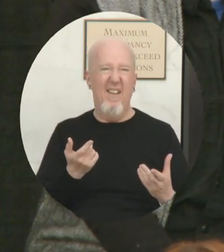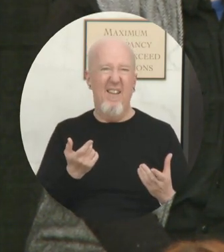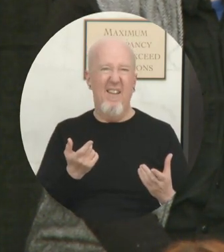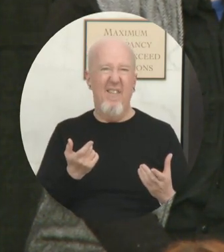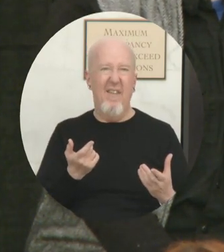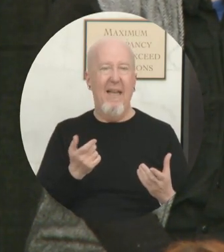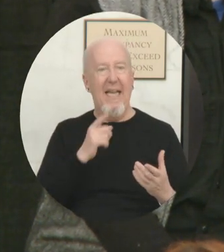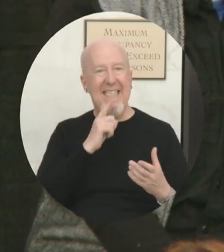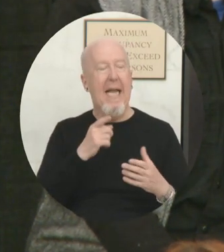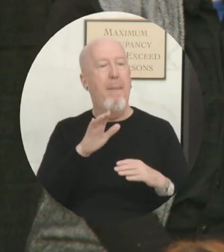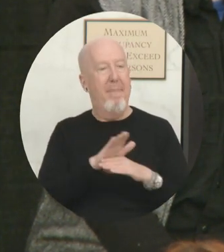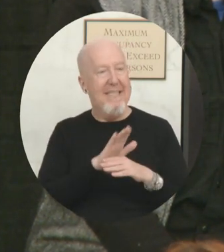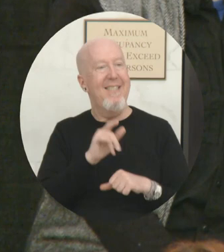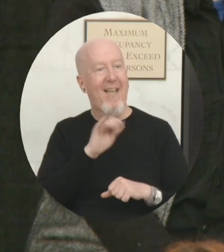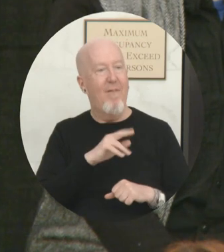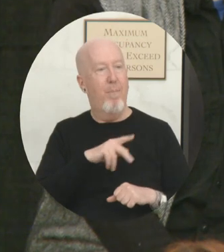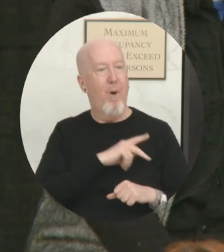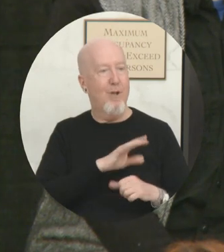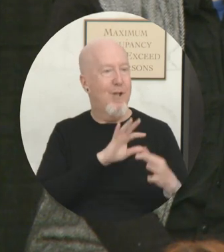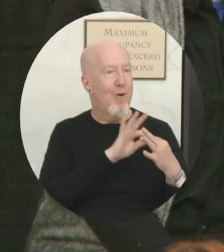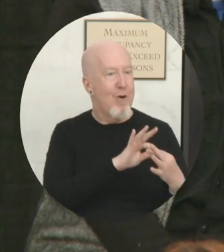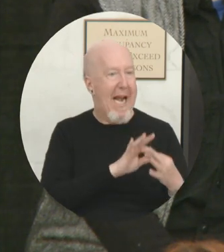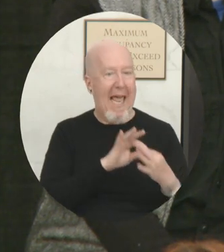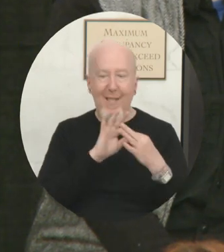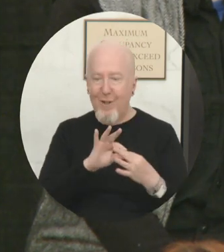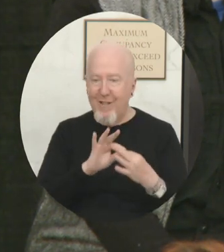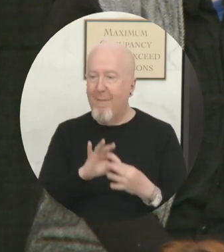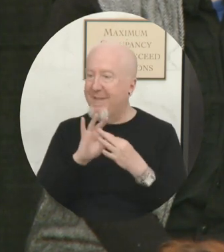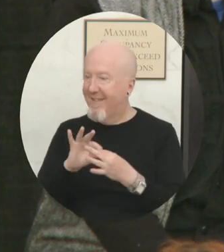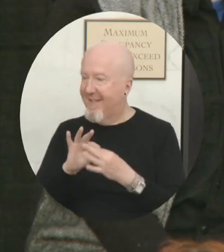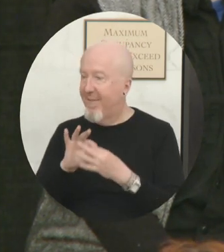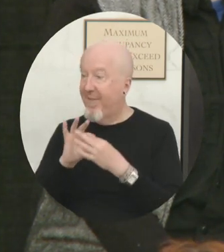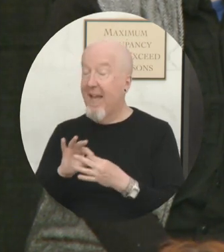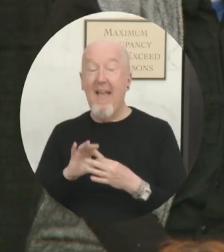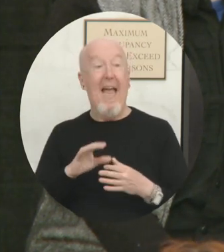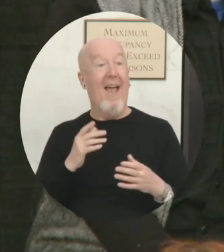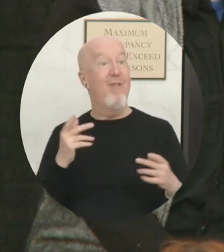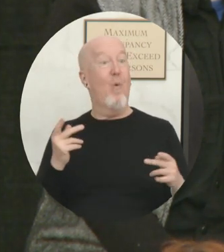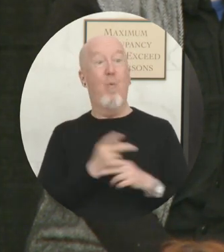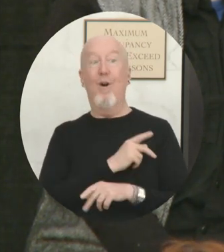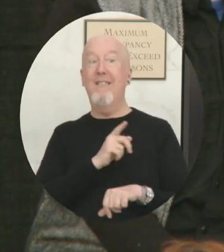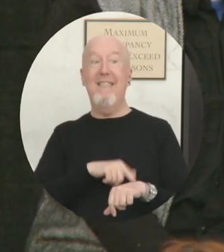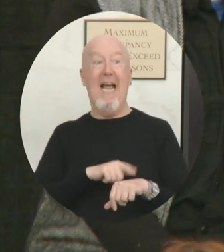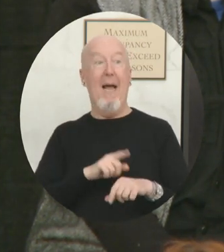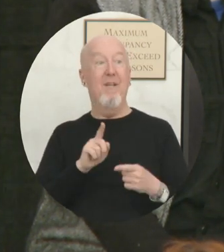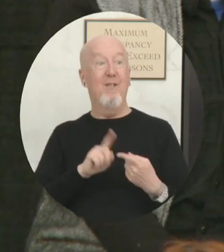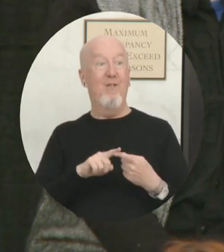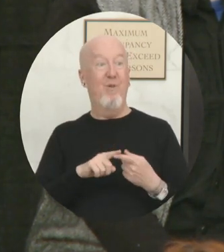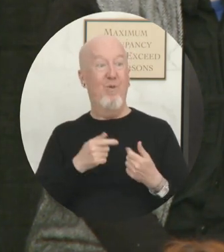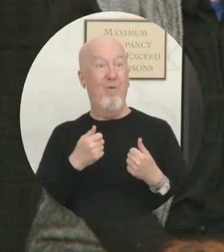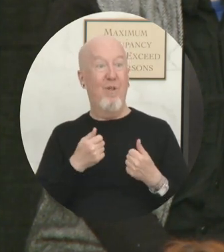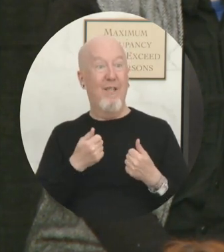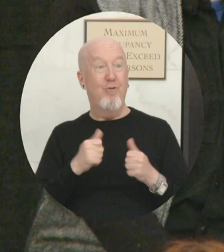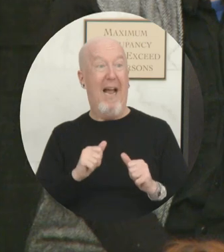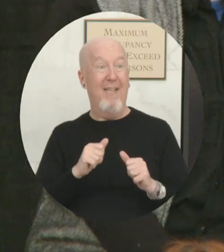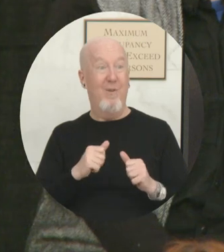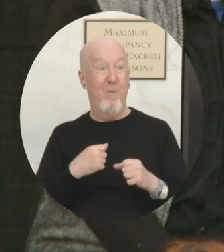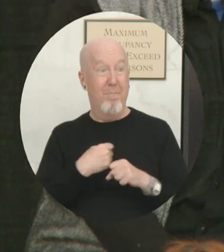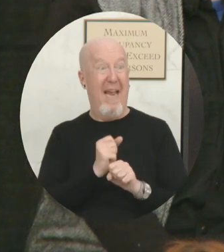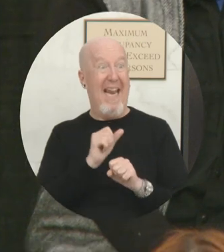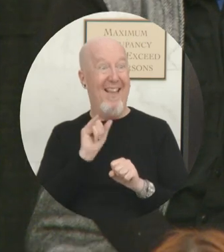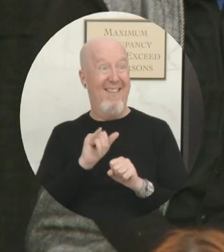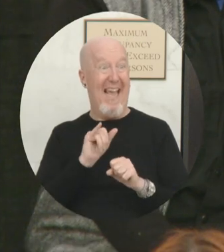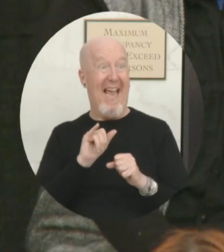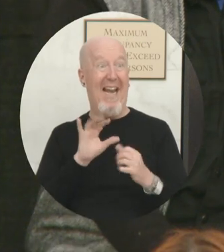personal relationships. And the worst time in the world to exchange a business card